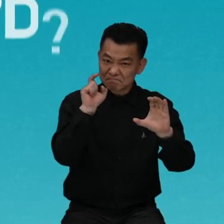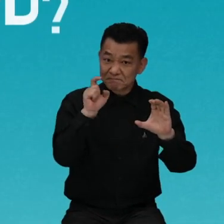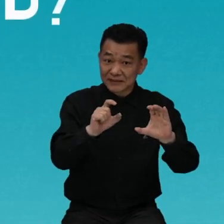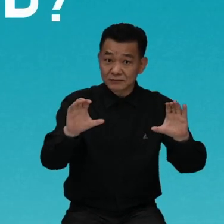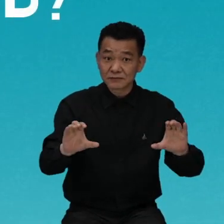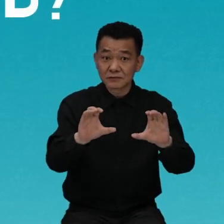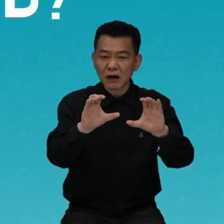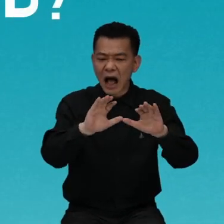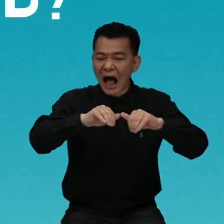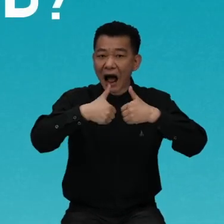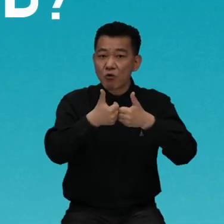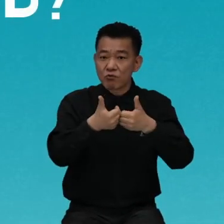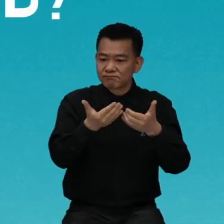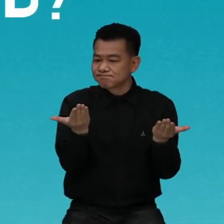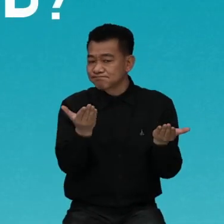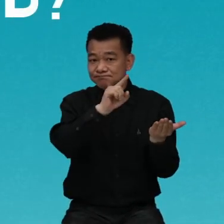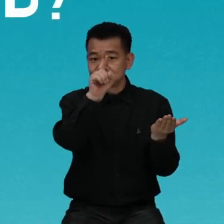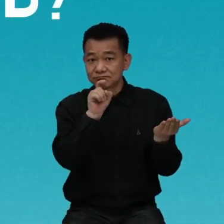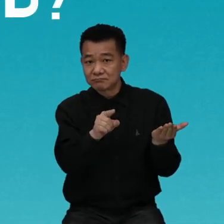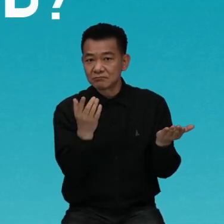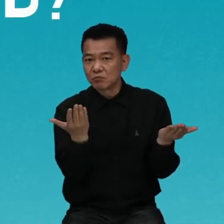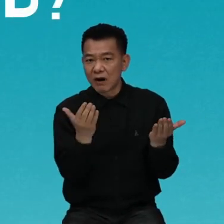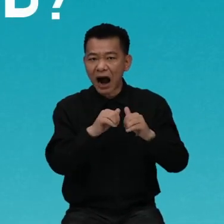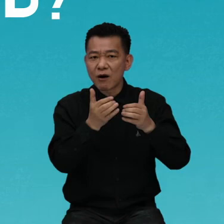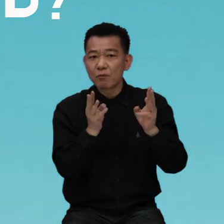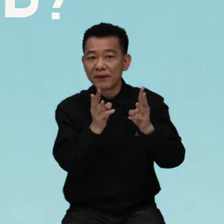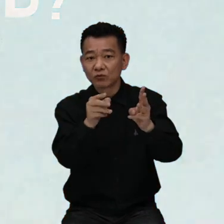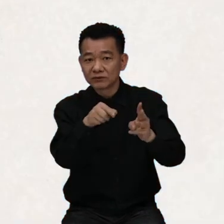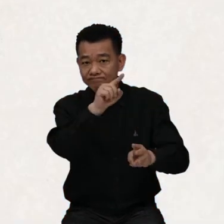ensure the implementation of the CRPD?